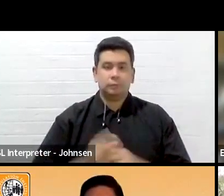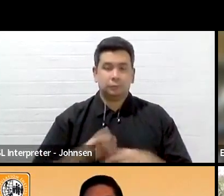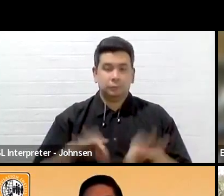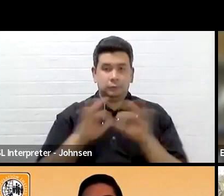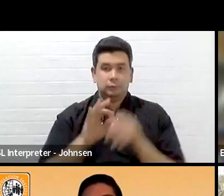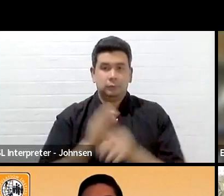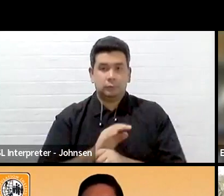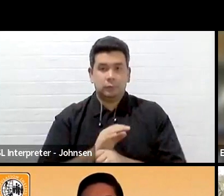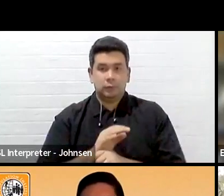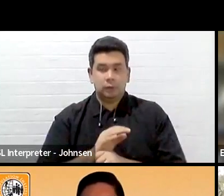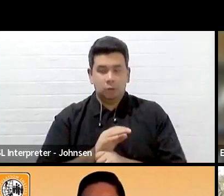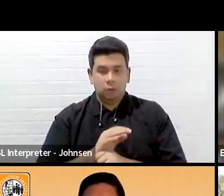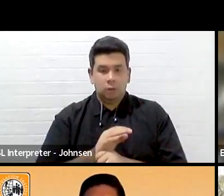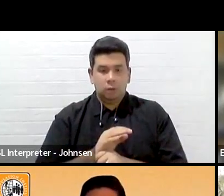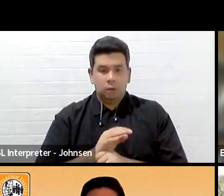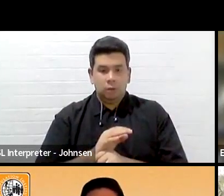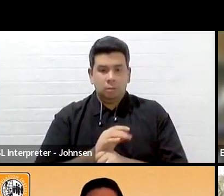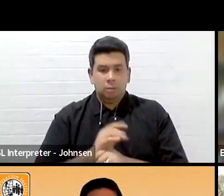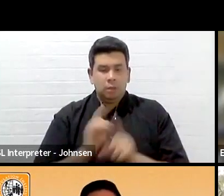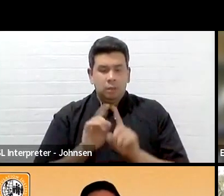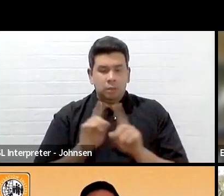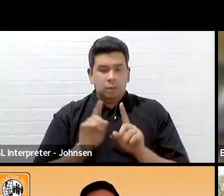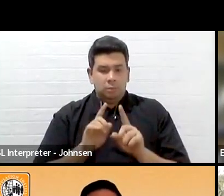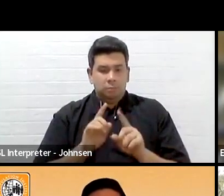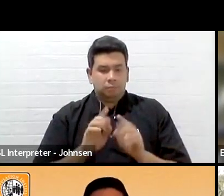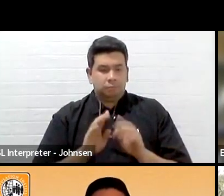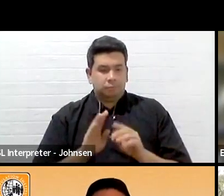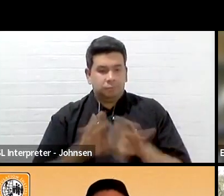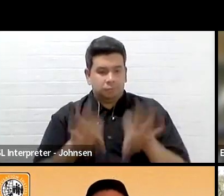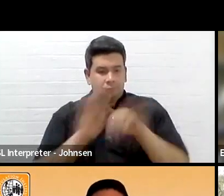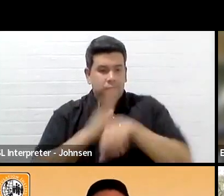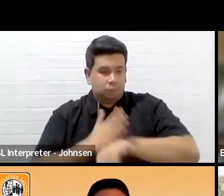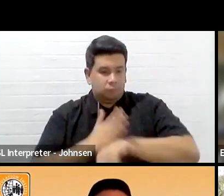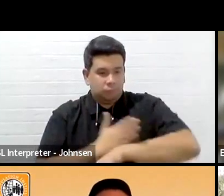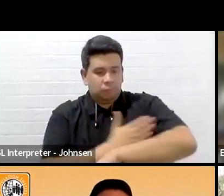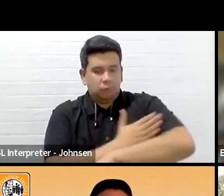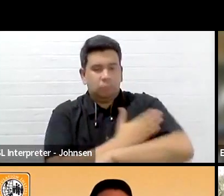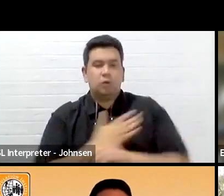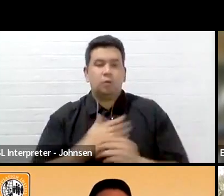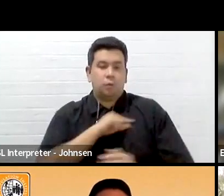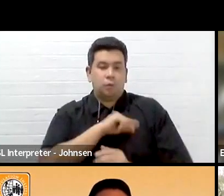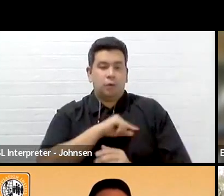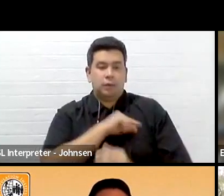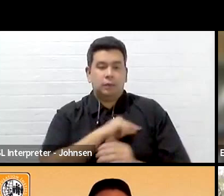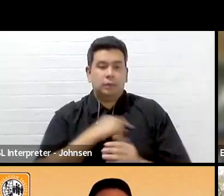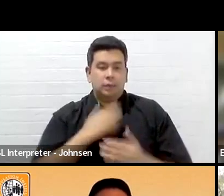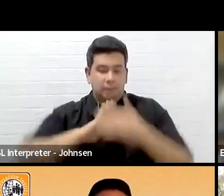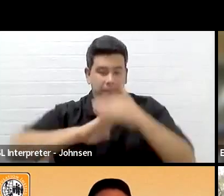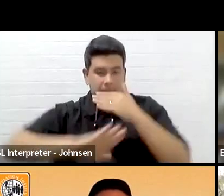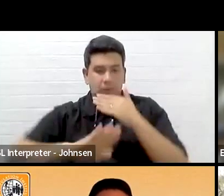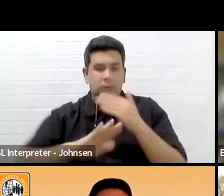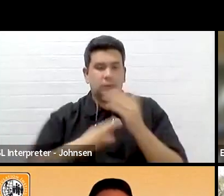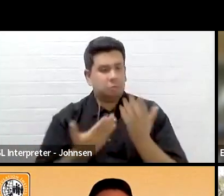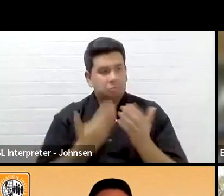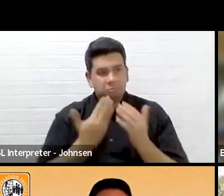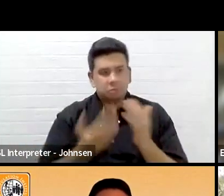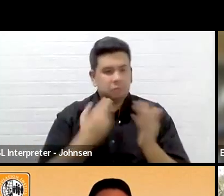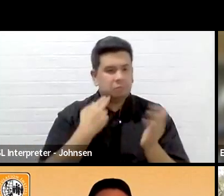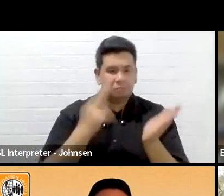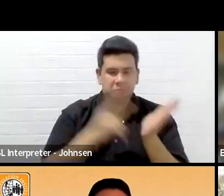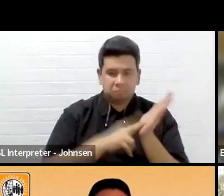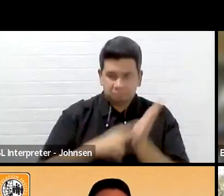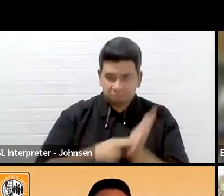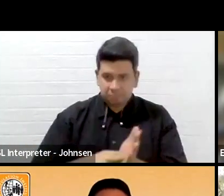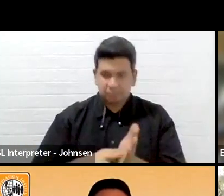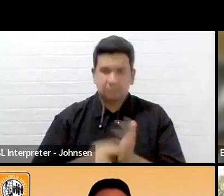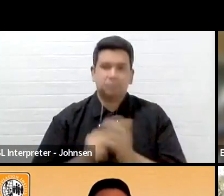birth registration and death registration, particularly in certain areas. And we really appreciate all those interventions. So, pero talagang